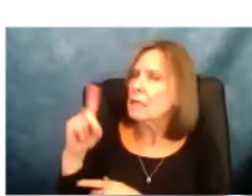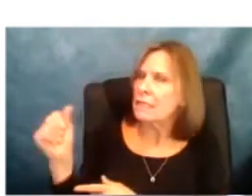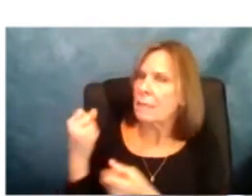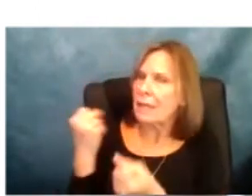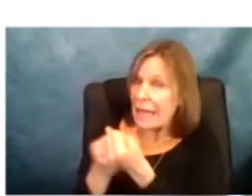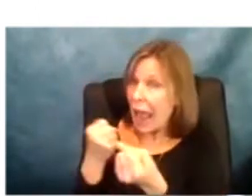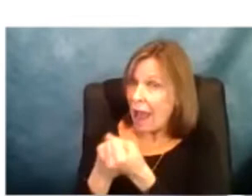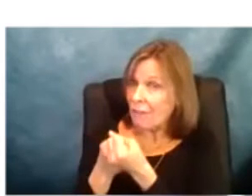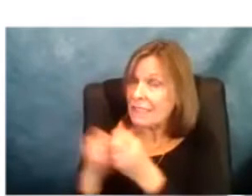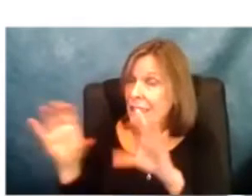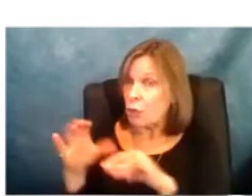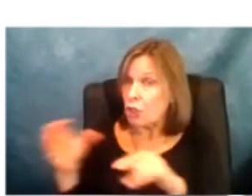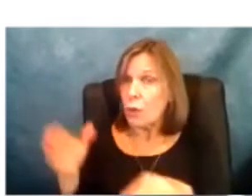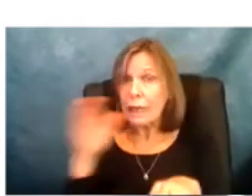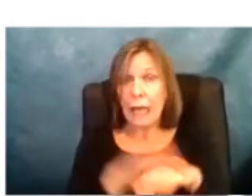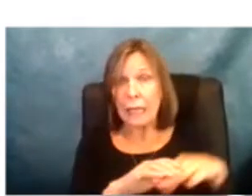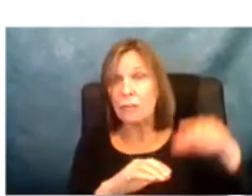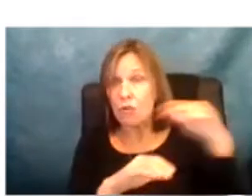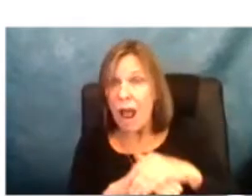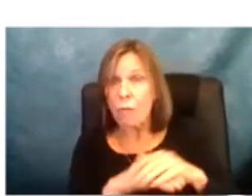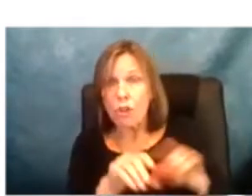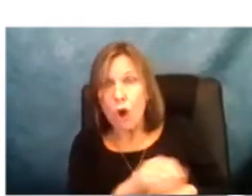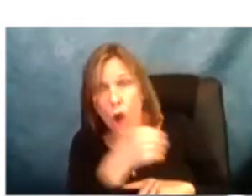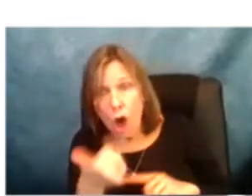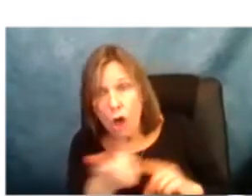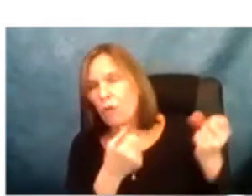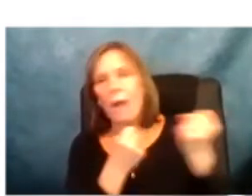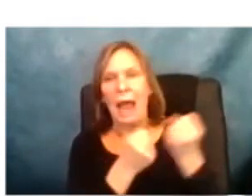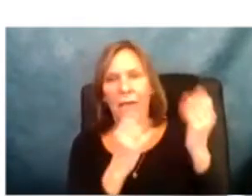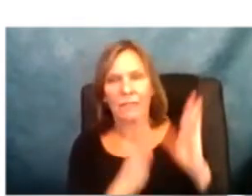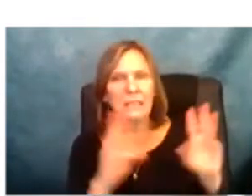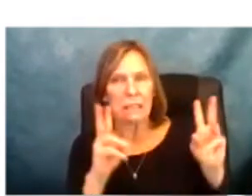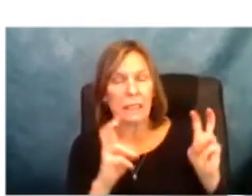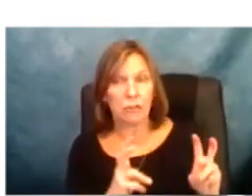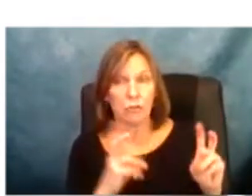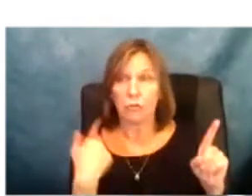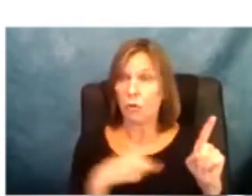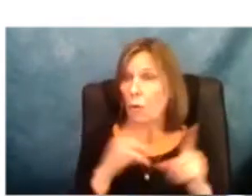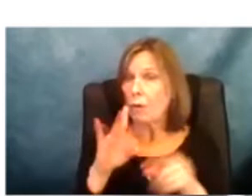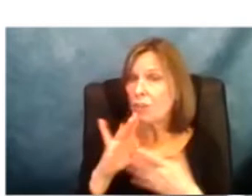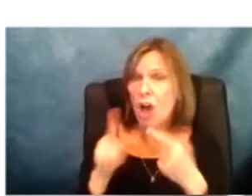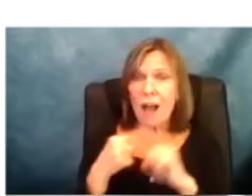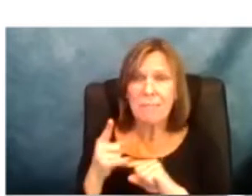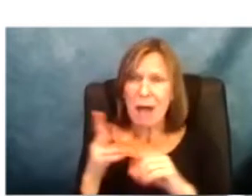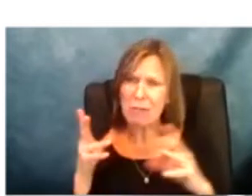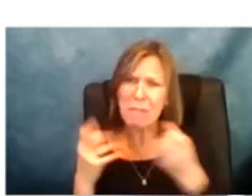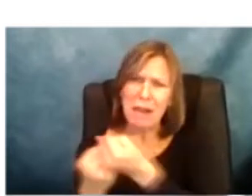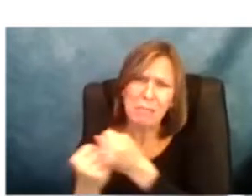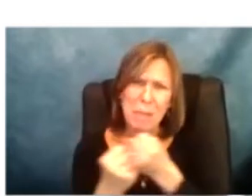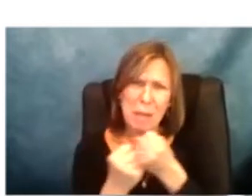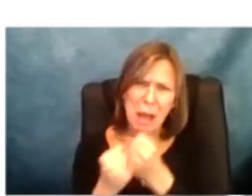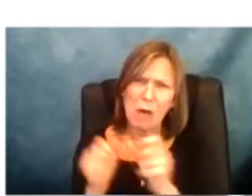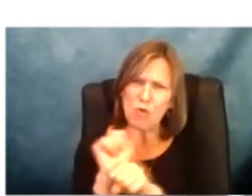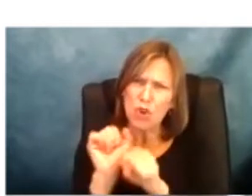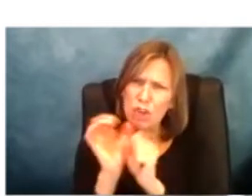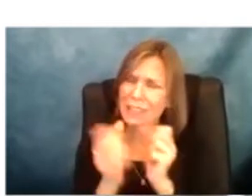doing intersects with a lot of different advocacy issues. And when we talk about building solidarity, it